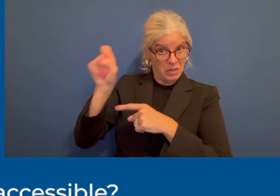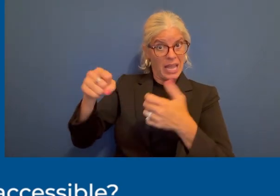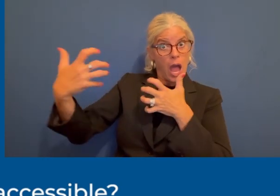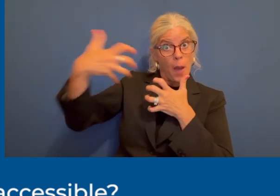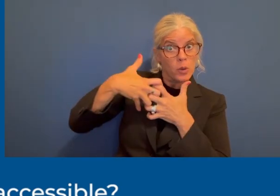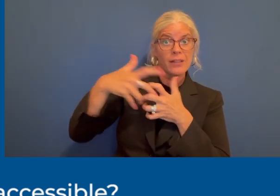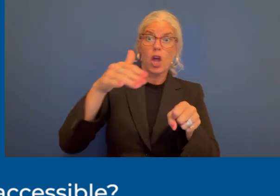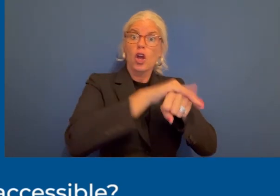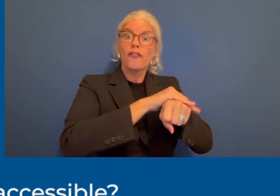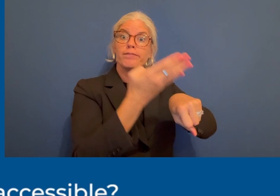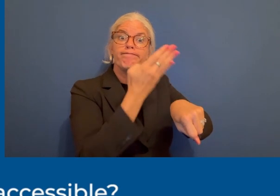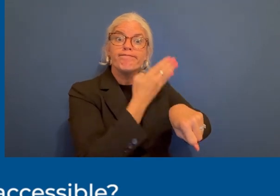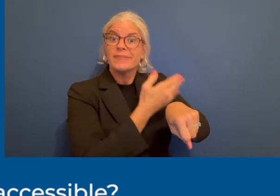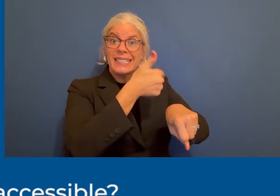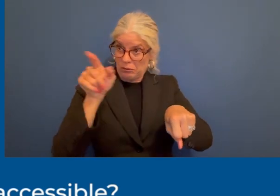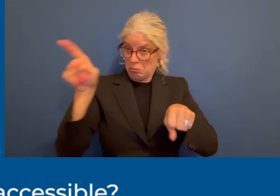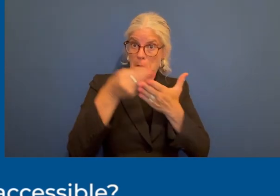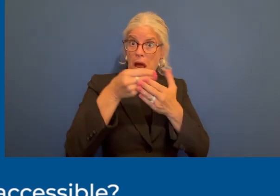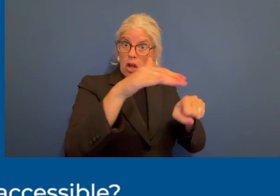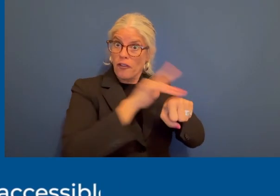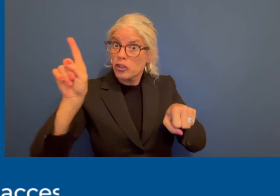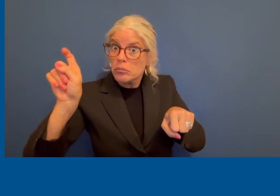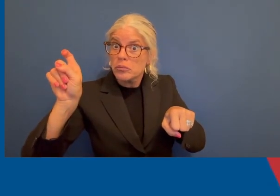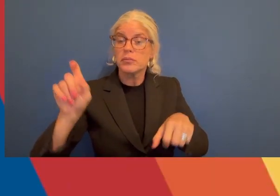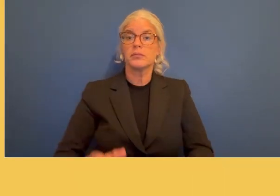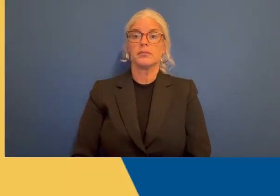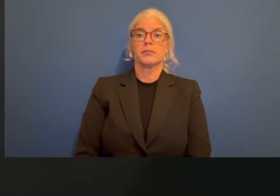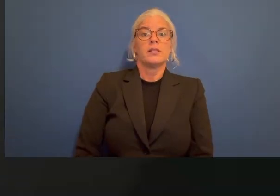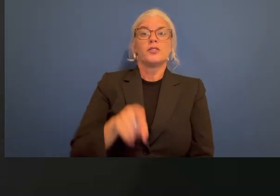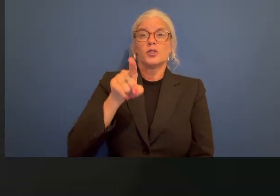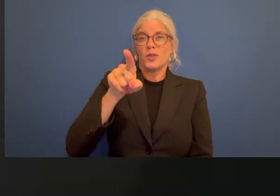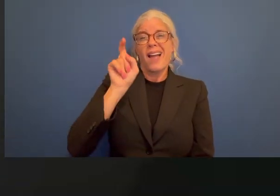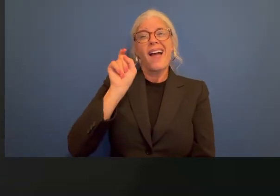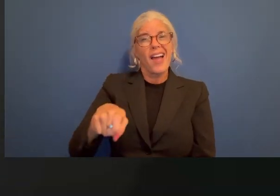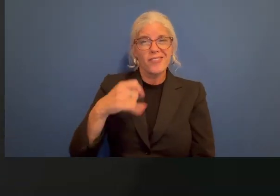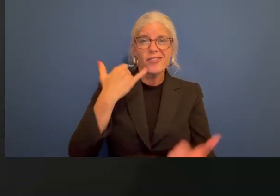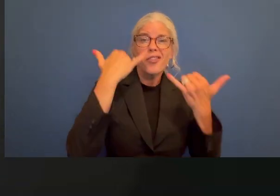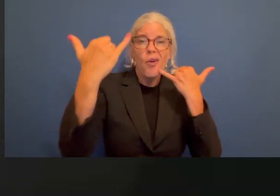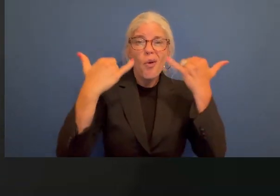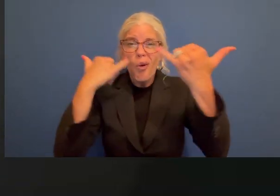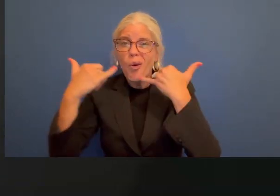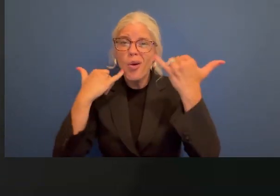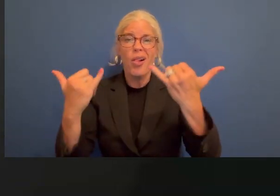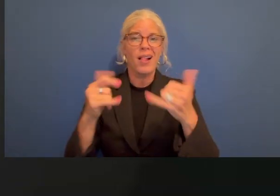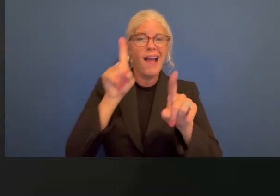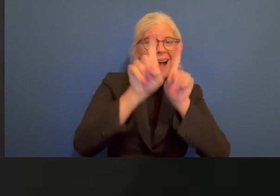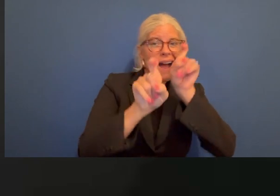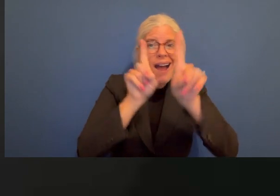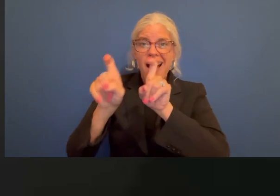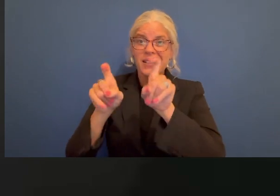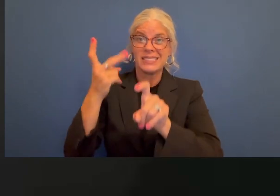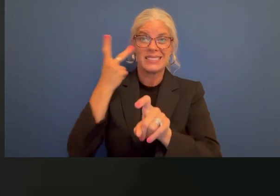company accommodate and cover the costs of any necessary alterations? You're going to have to make phone calls